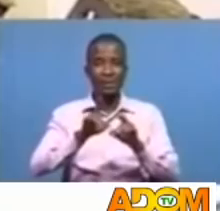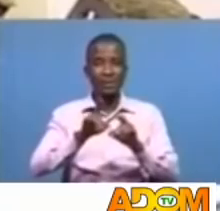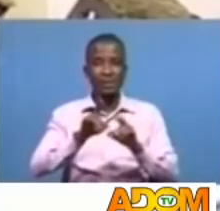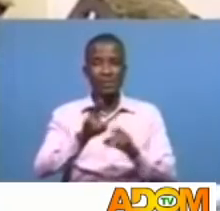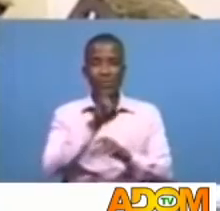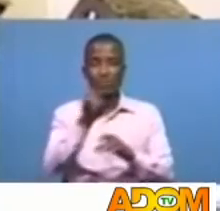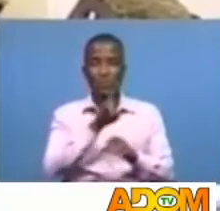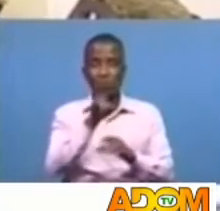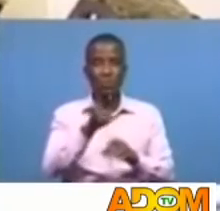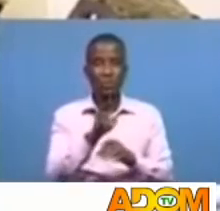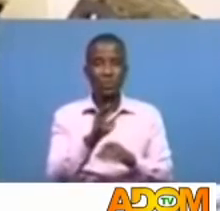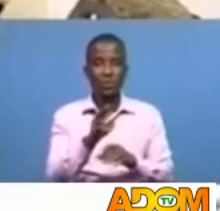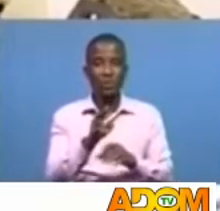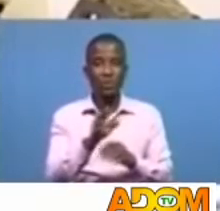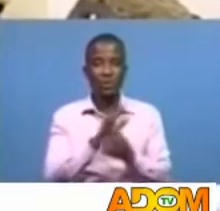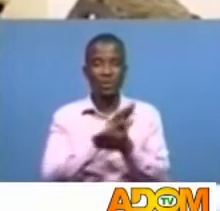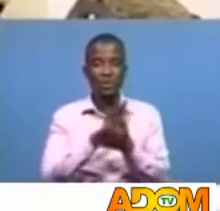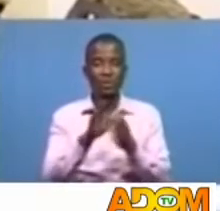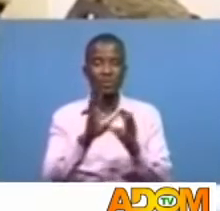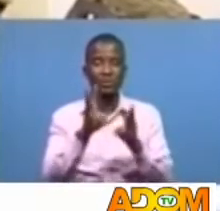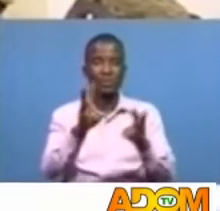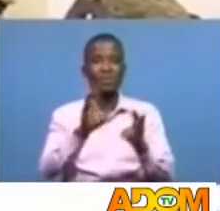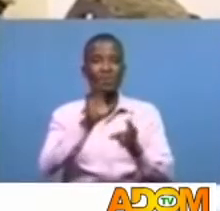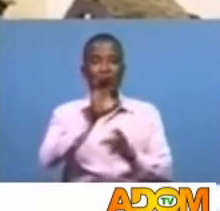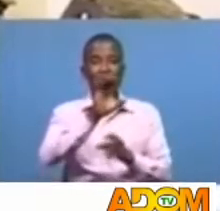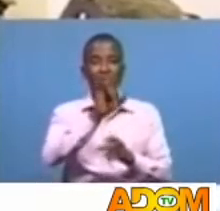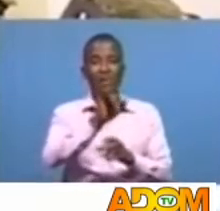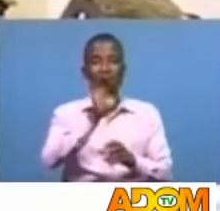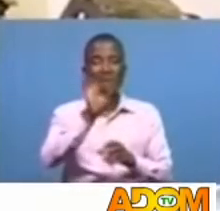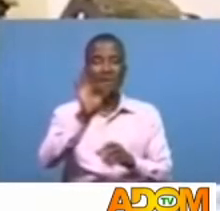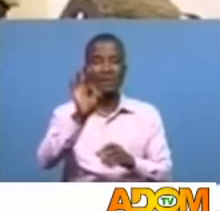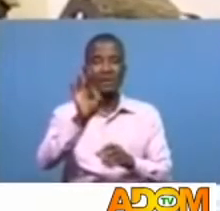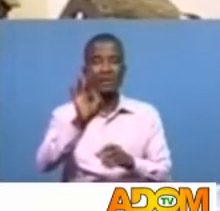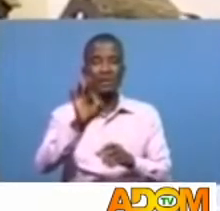is one of the things that CI-99 deprecates.